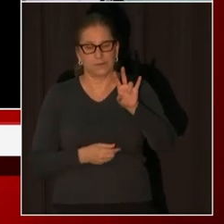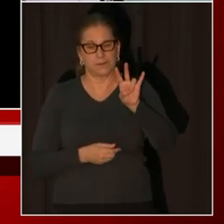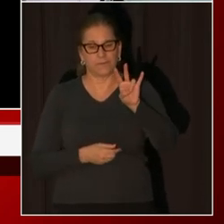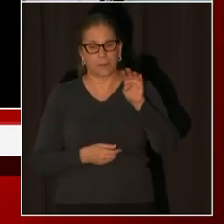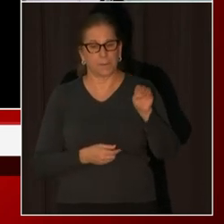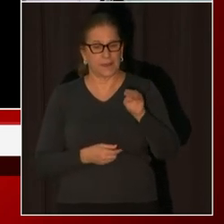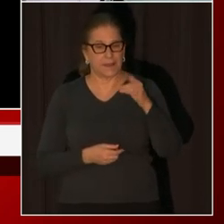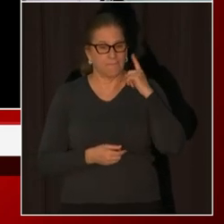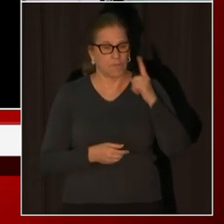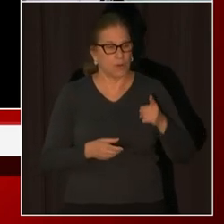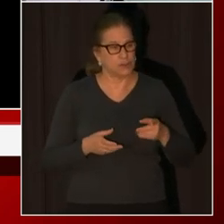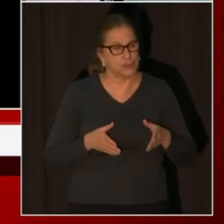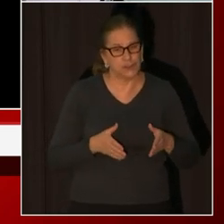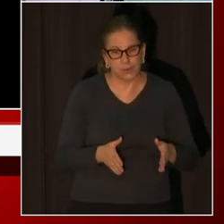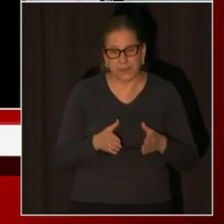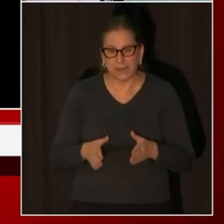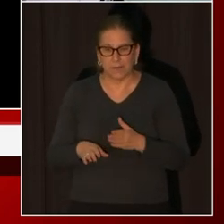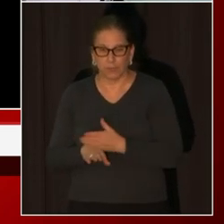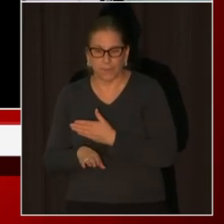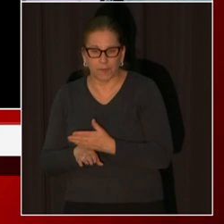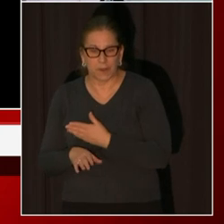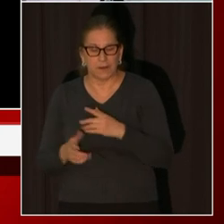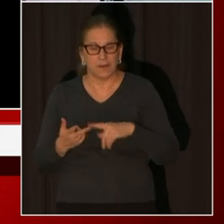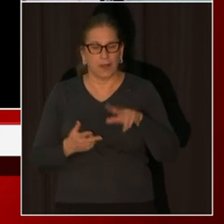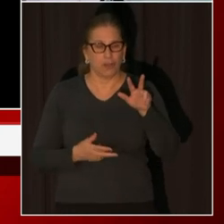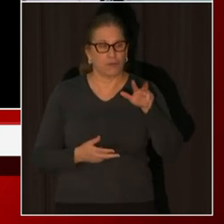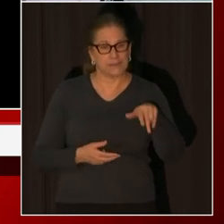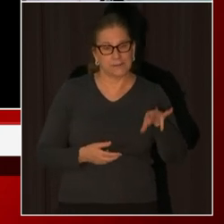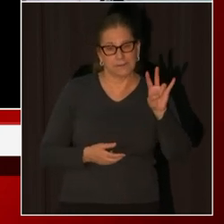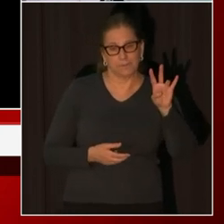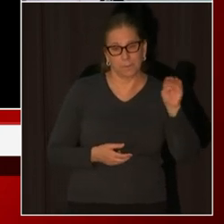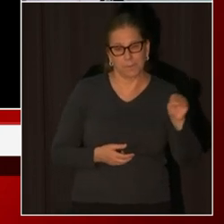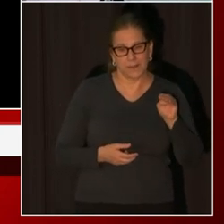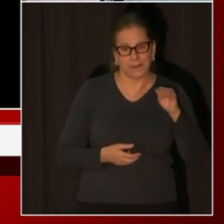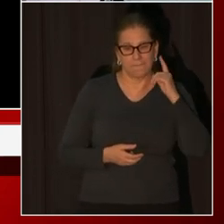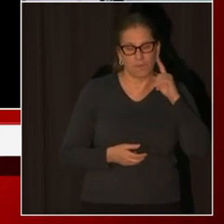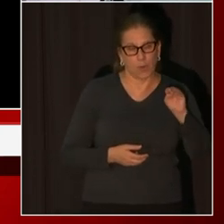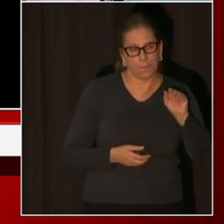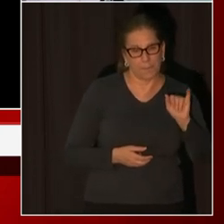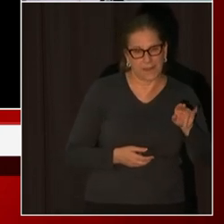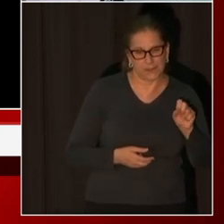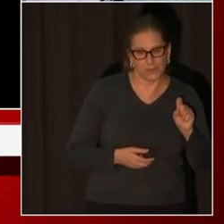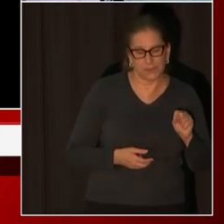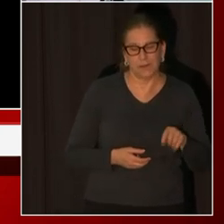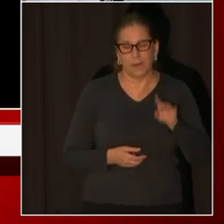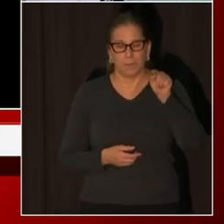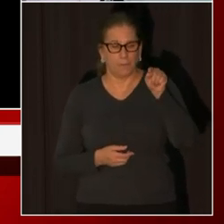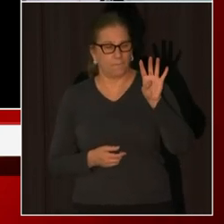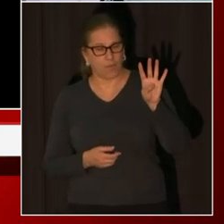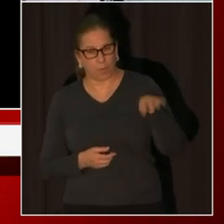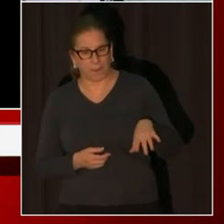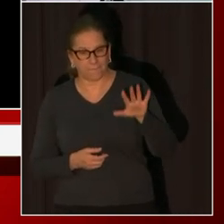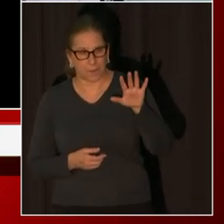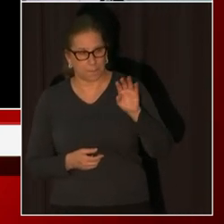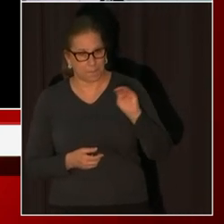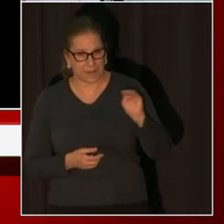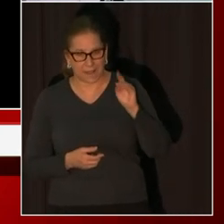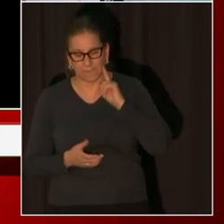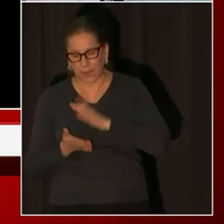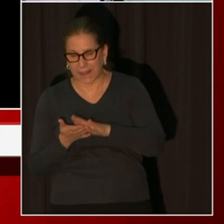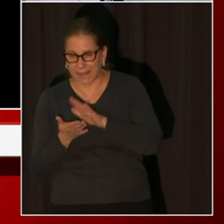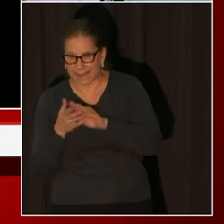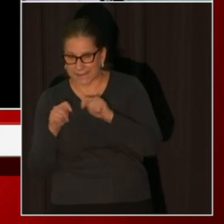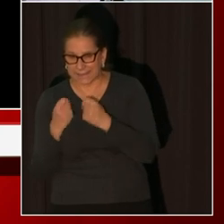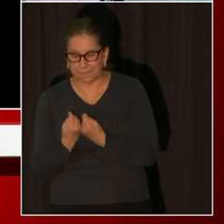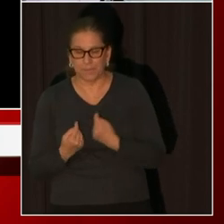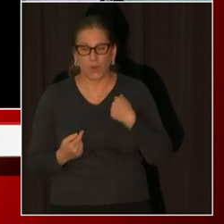Prosperity Fund, $3.7 million for Main Streets, $4.5 million for Clean Teams. We continued the Aspire program